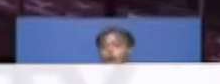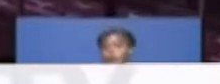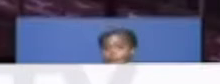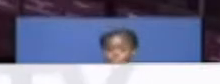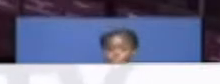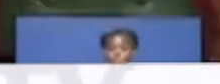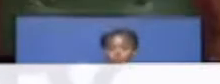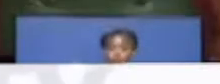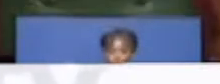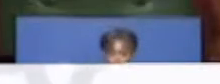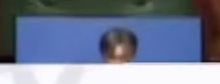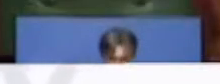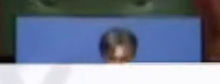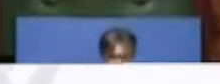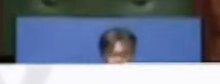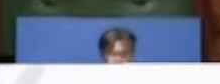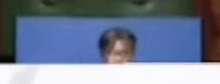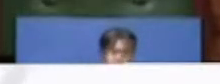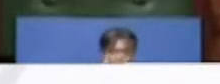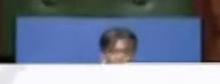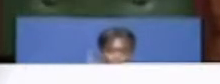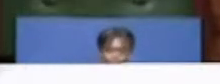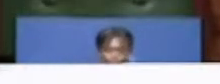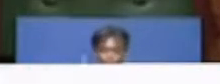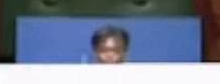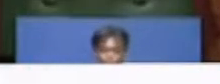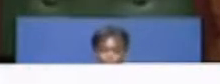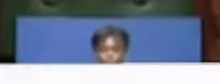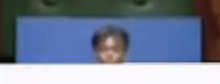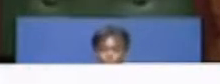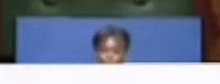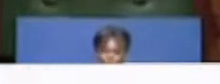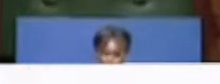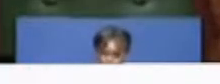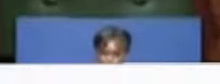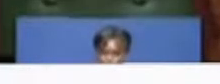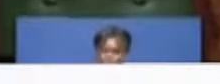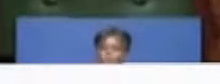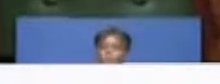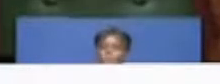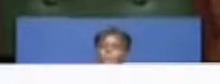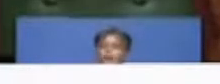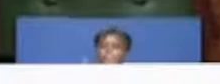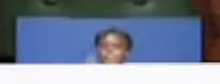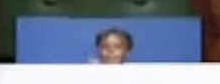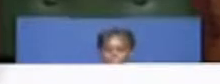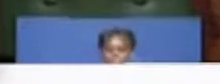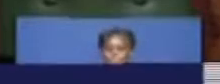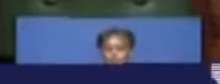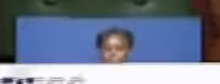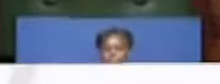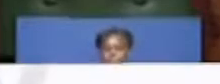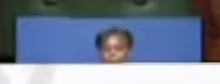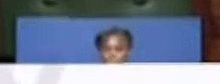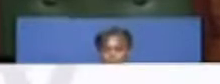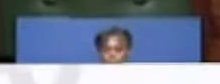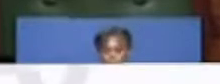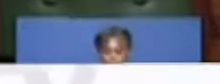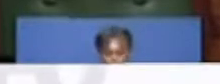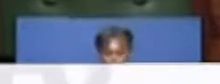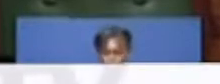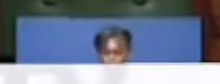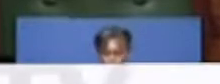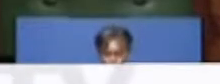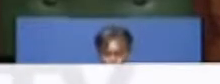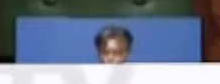feat of a 1-to-1 book ratio in all our public primary and secondary schools. This has improved